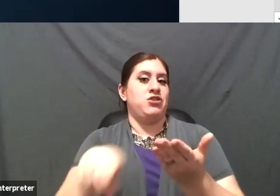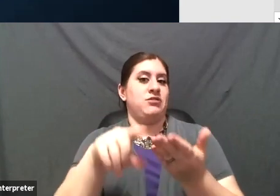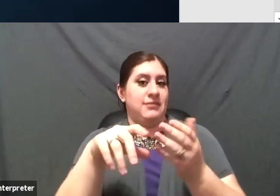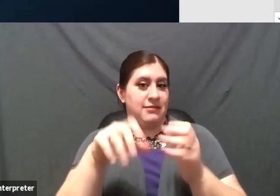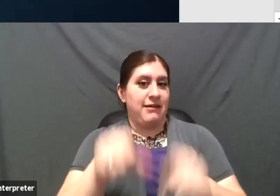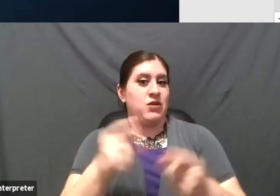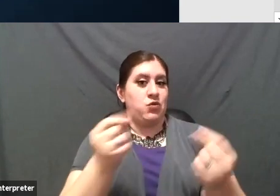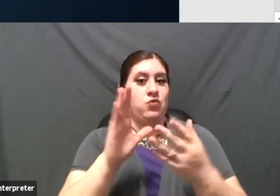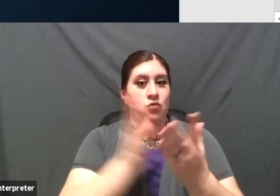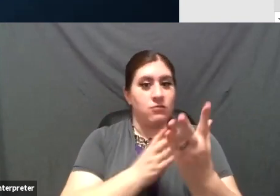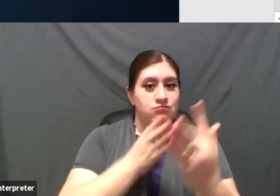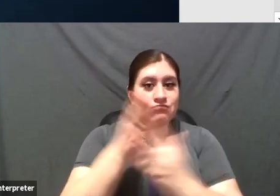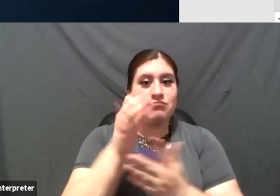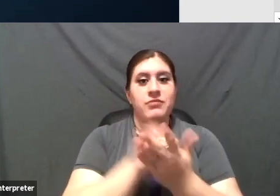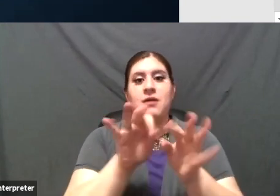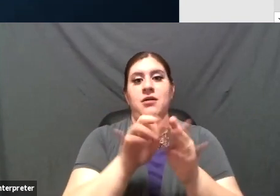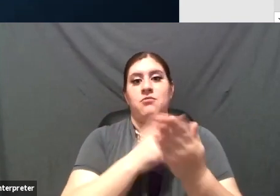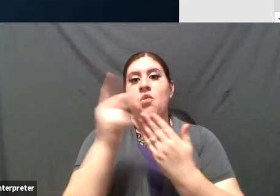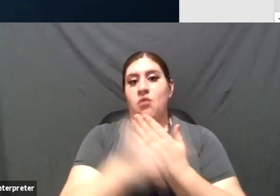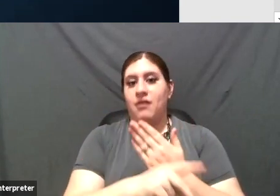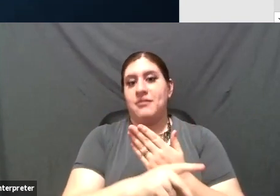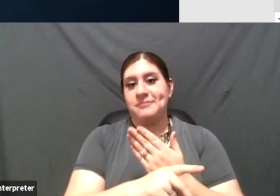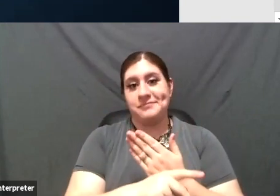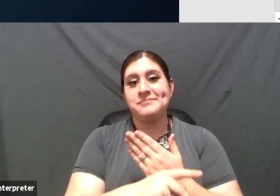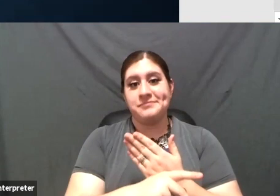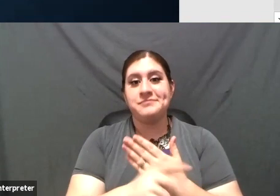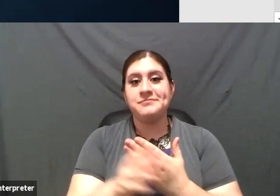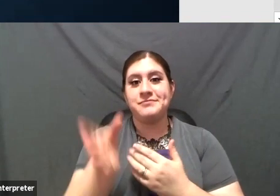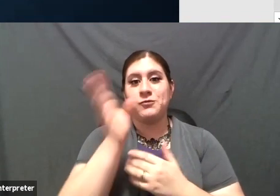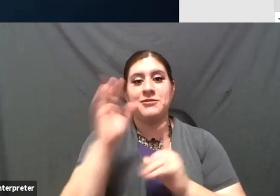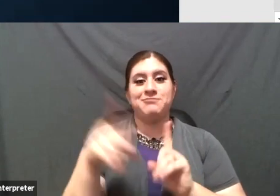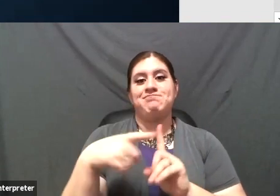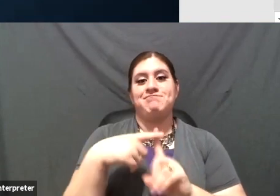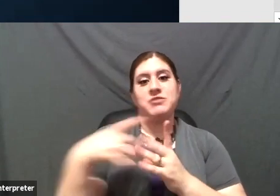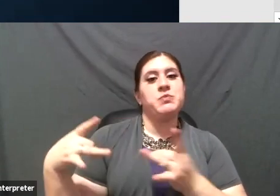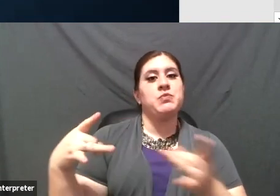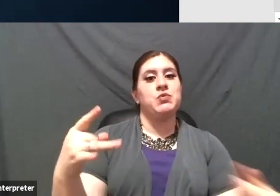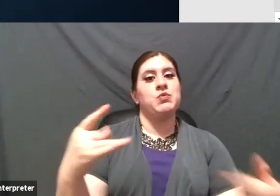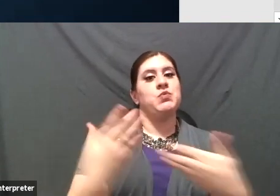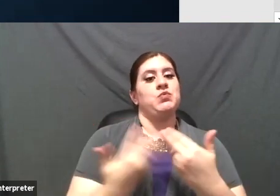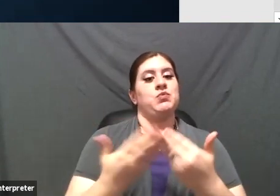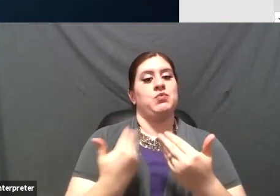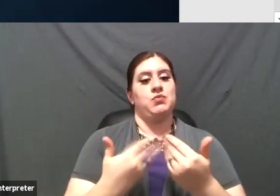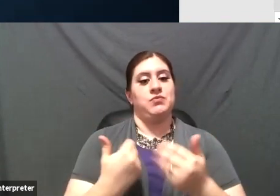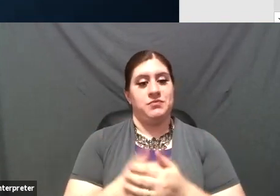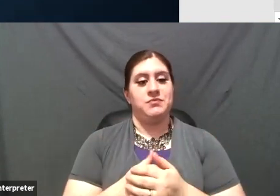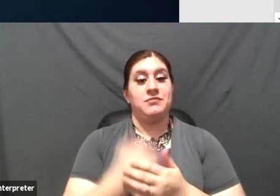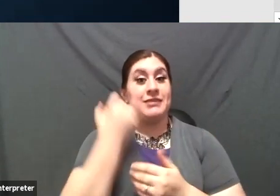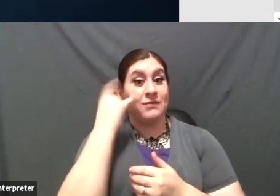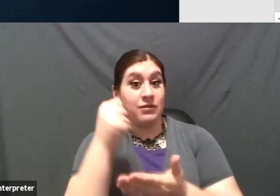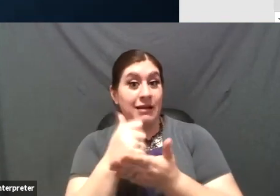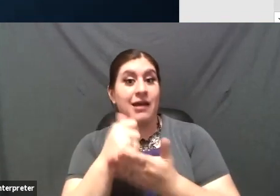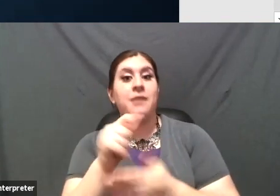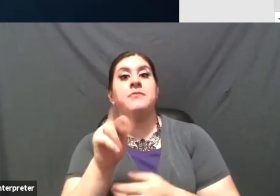your navigation through your college experience and through our department as smooth and as easy as possible. So if you need help, Tracy